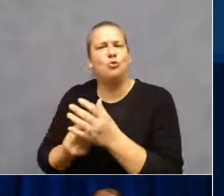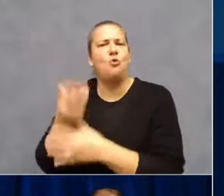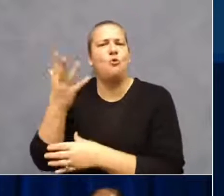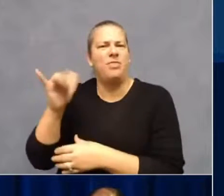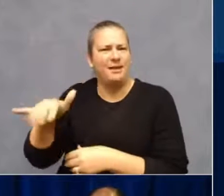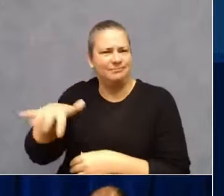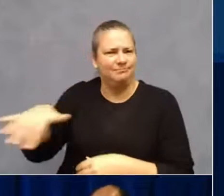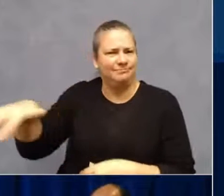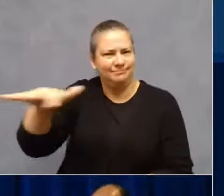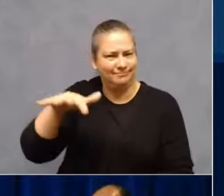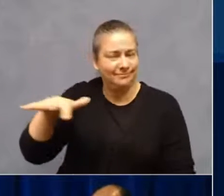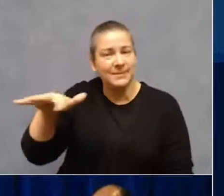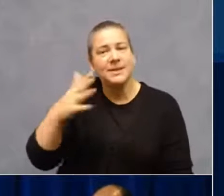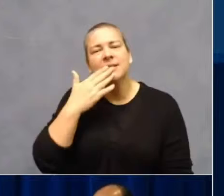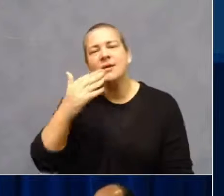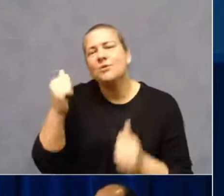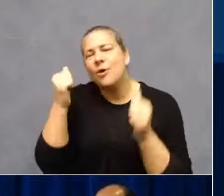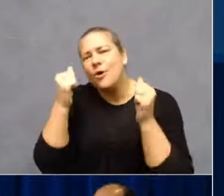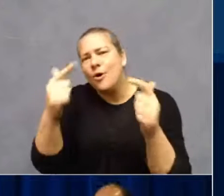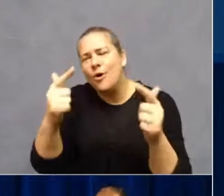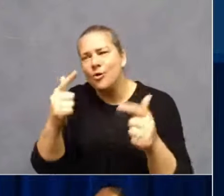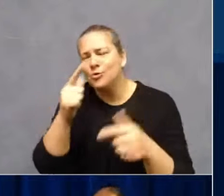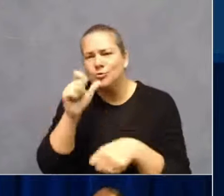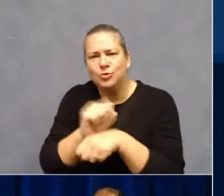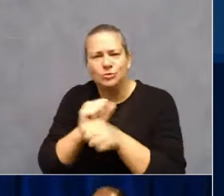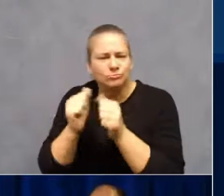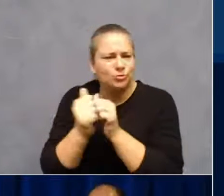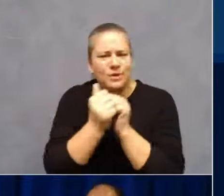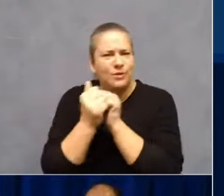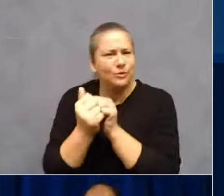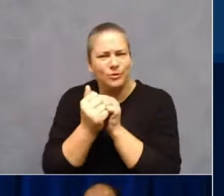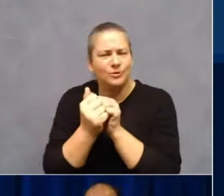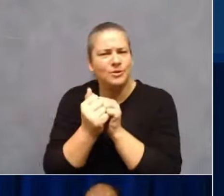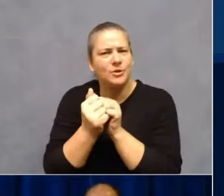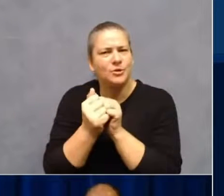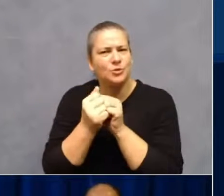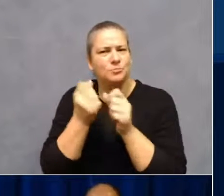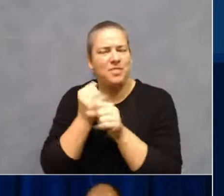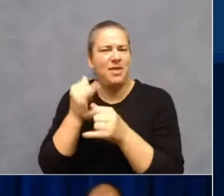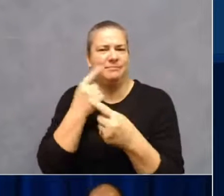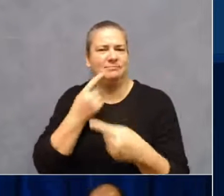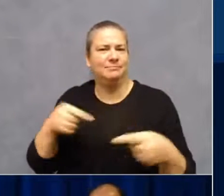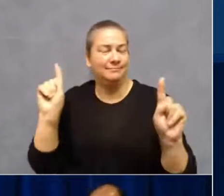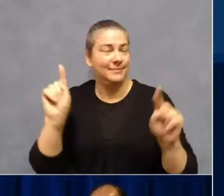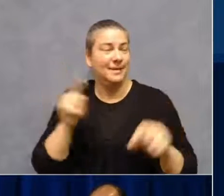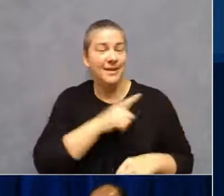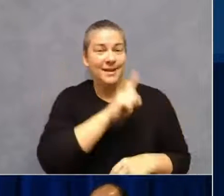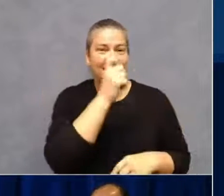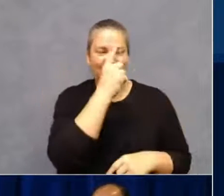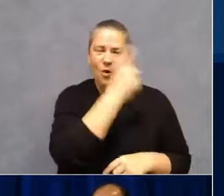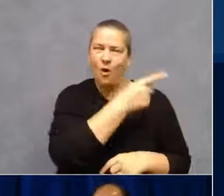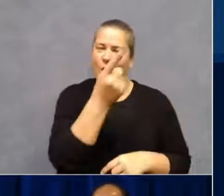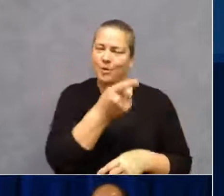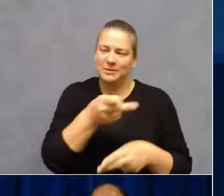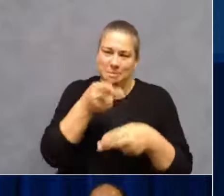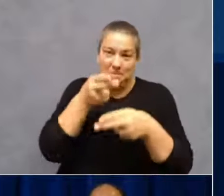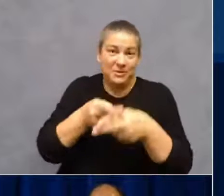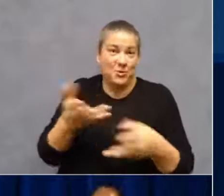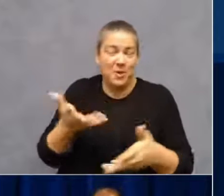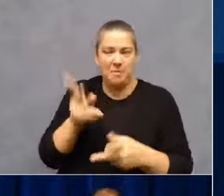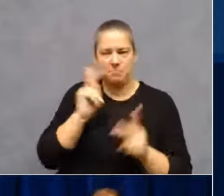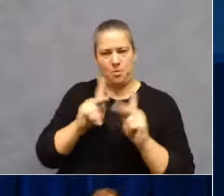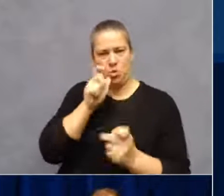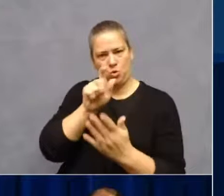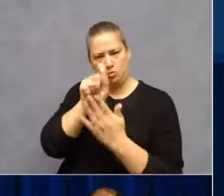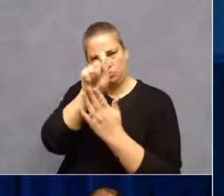these projects possible, and Governor, you always mention these folks that write these grants. And without those that dot every I and